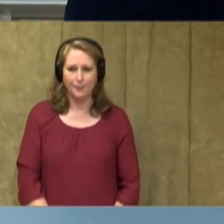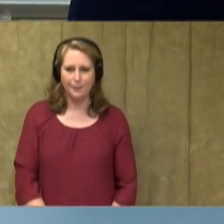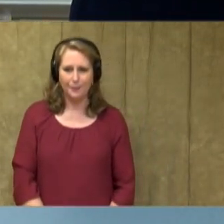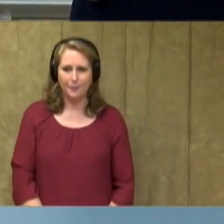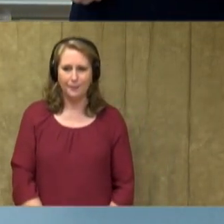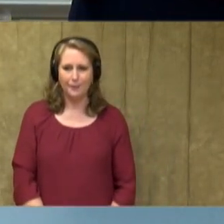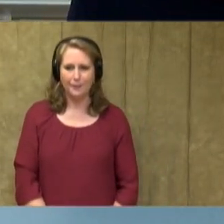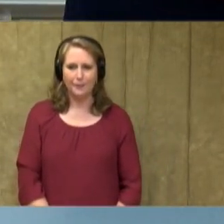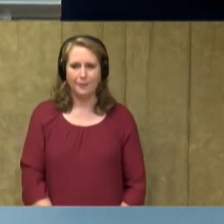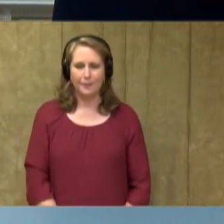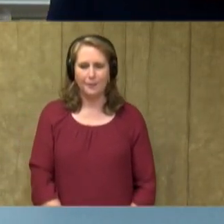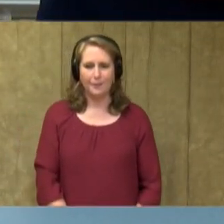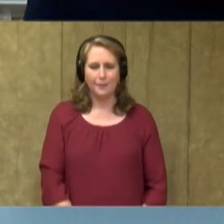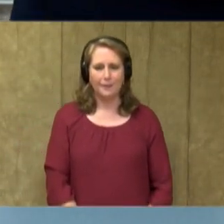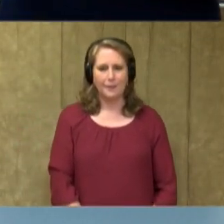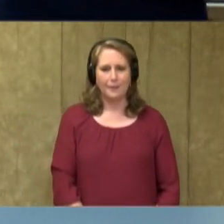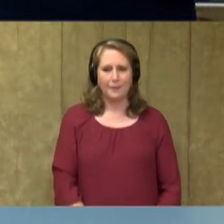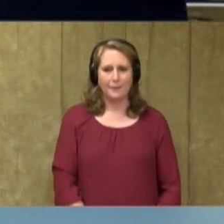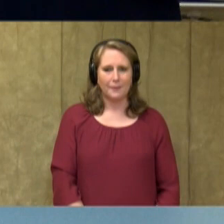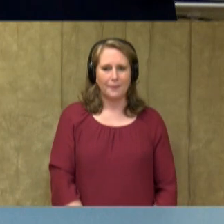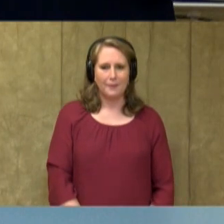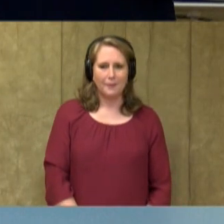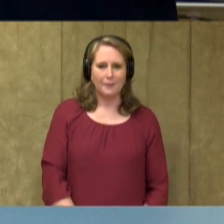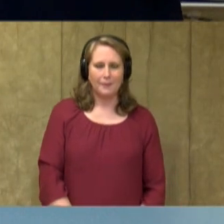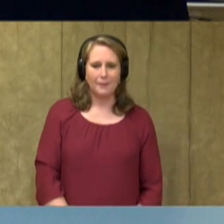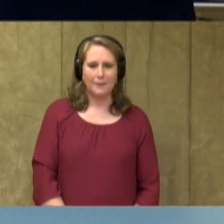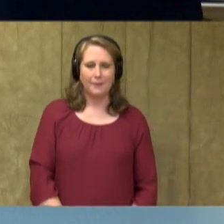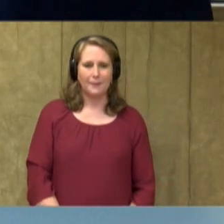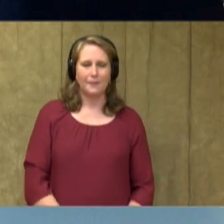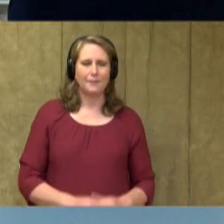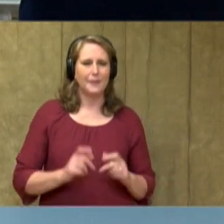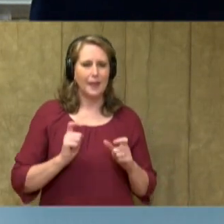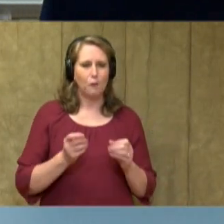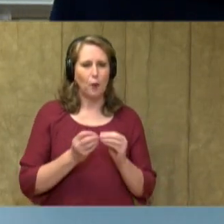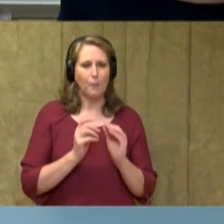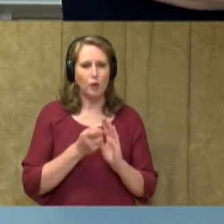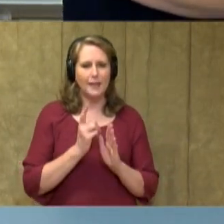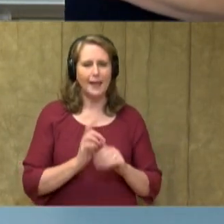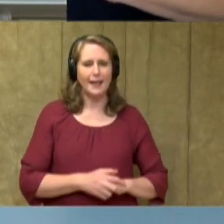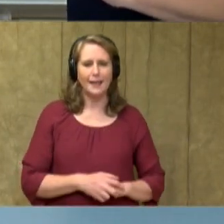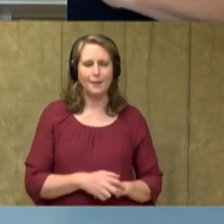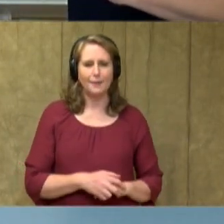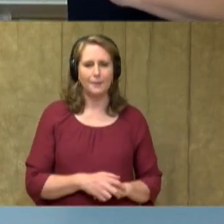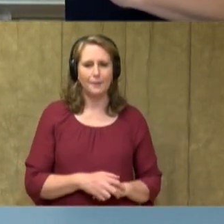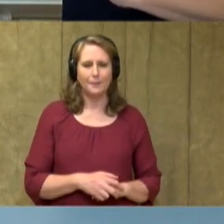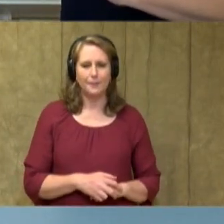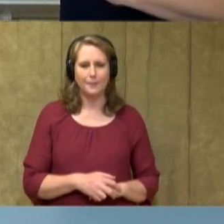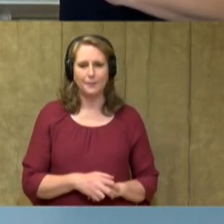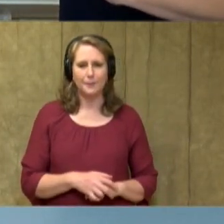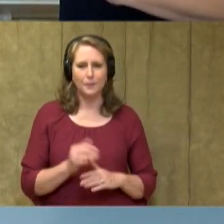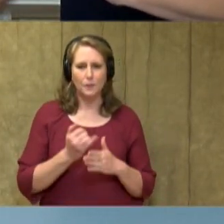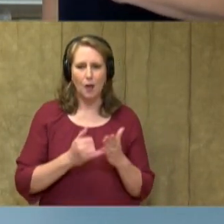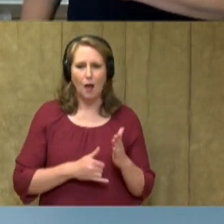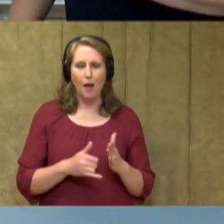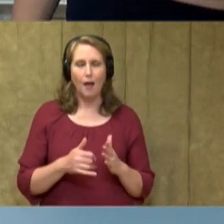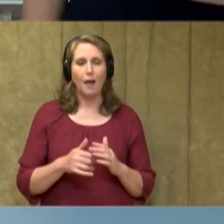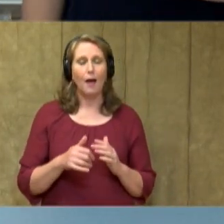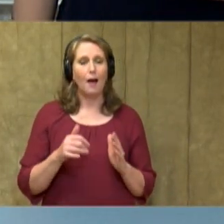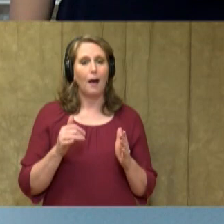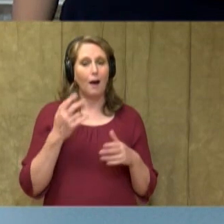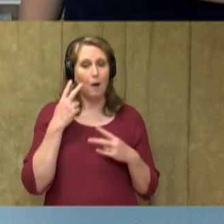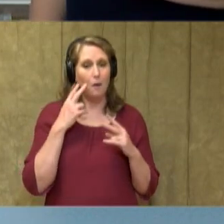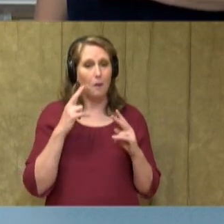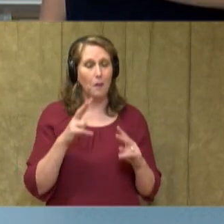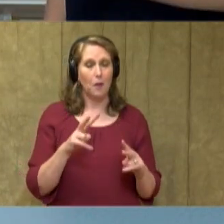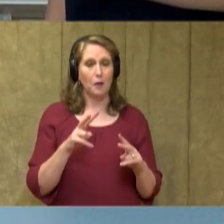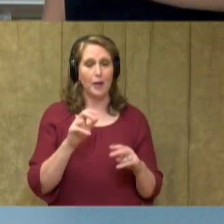Okay, give you another second. See if you can write those circles out really quickly. All right, so look